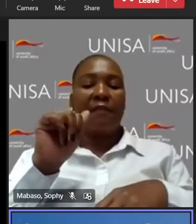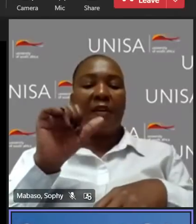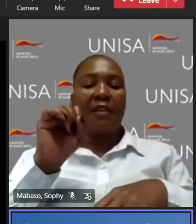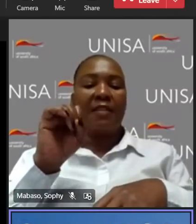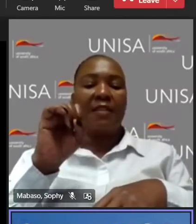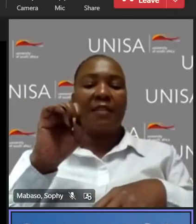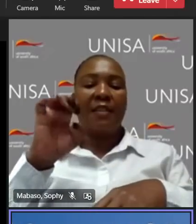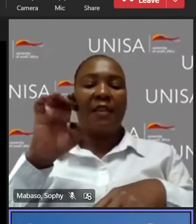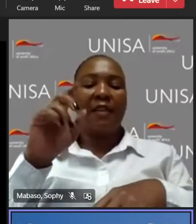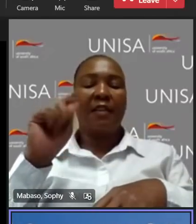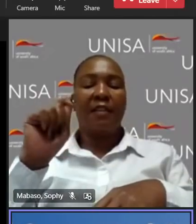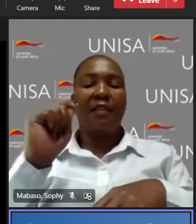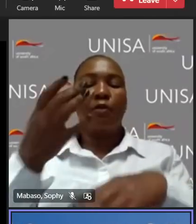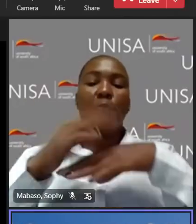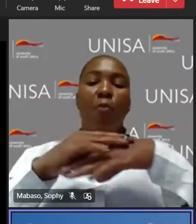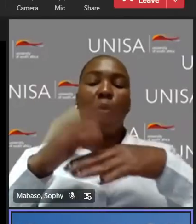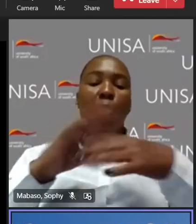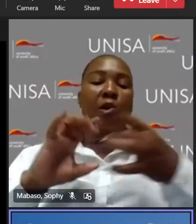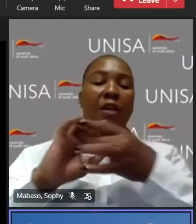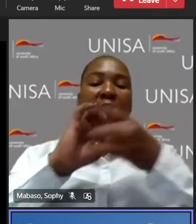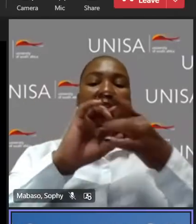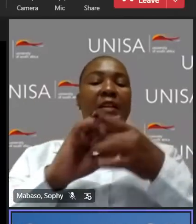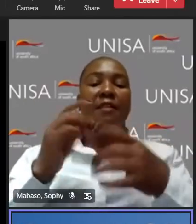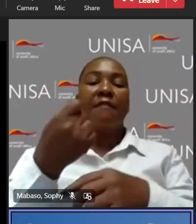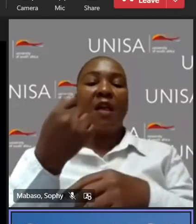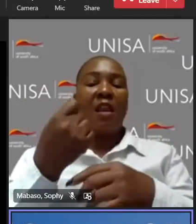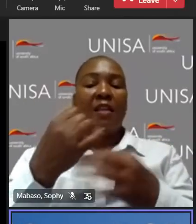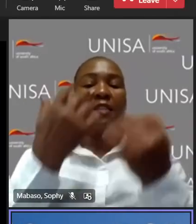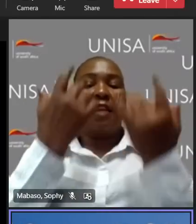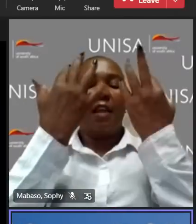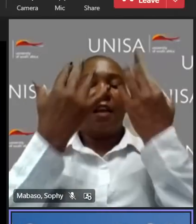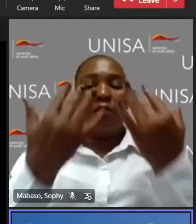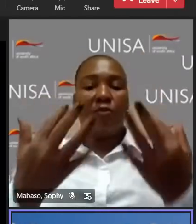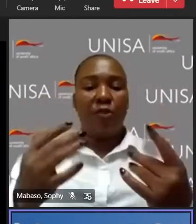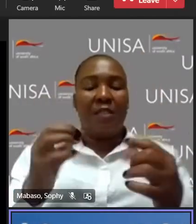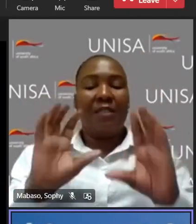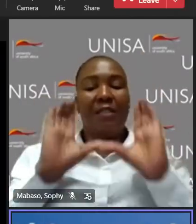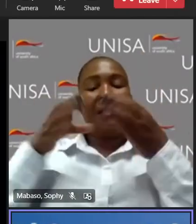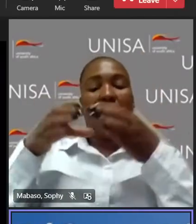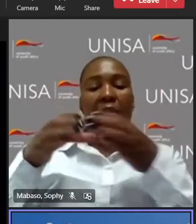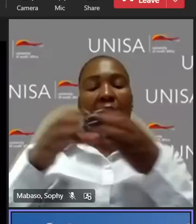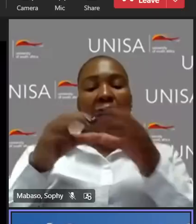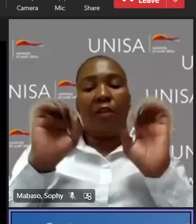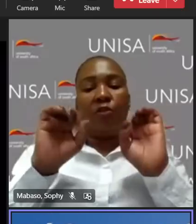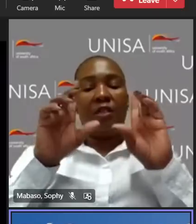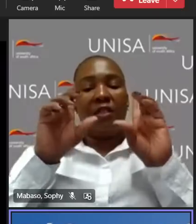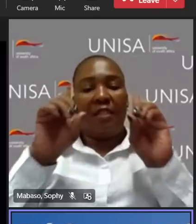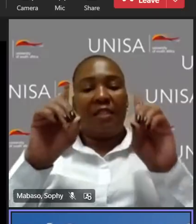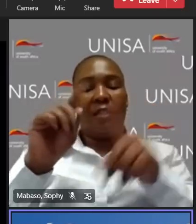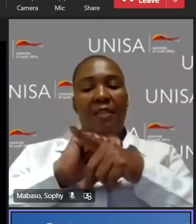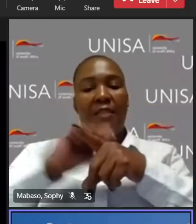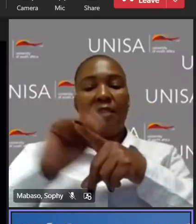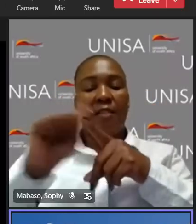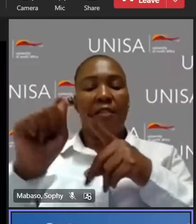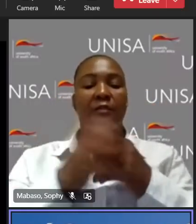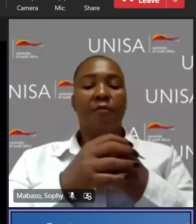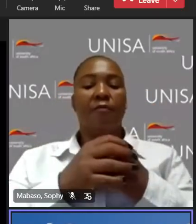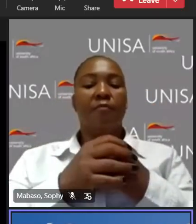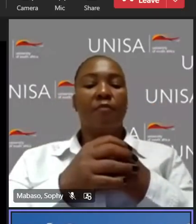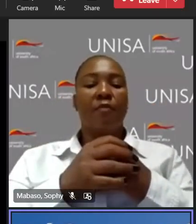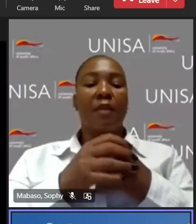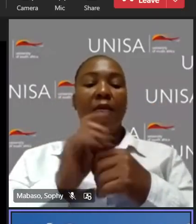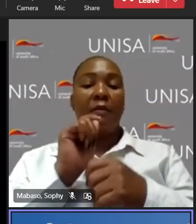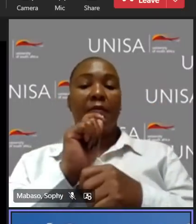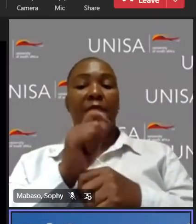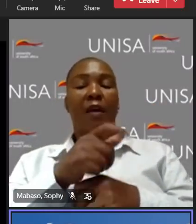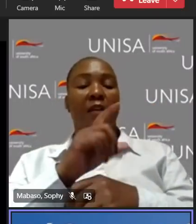it's more related to finance and accounting services sector, education and training. What it funds, it's